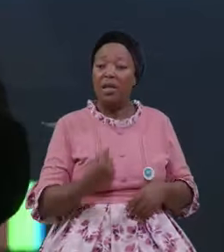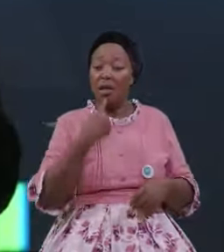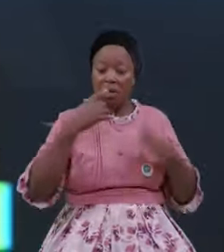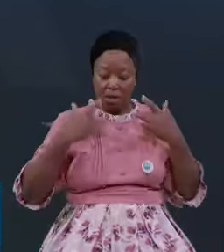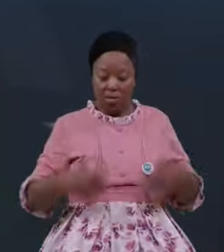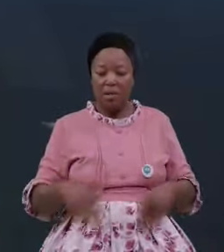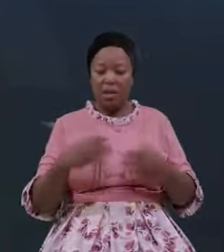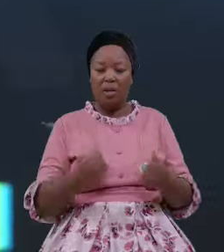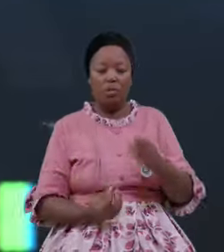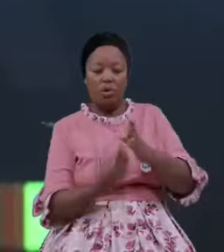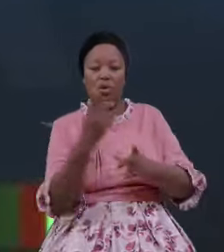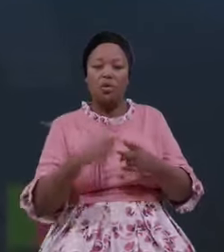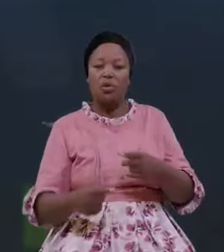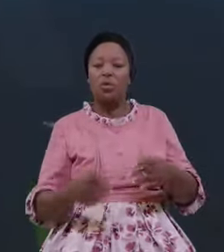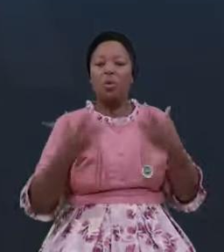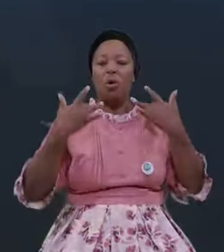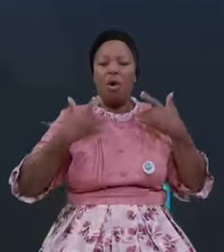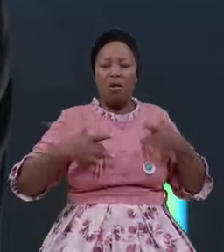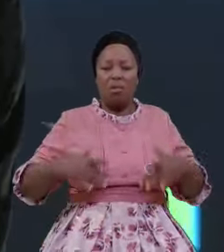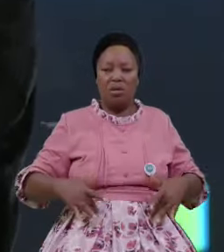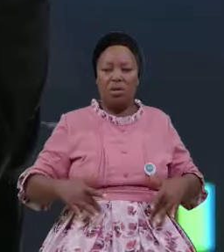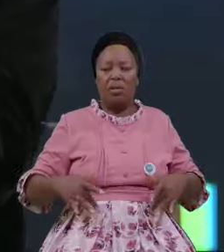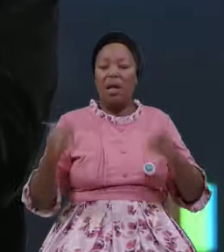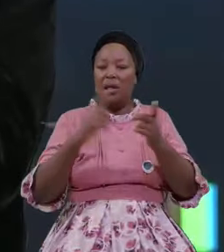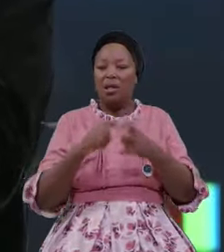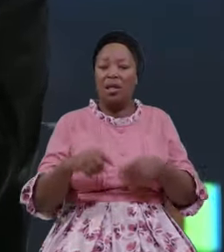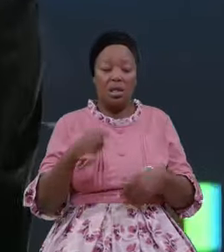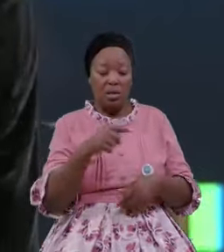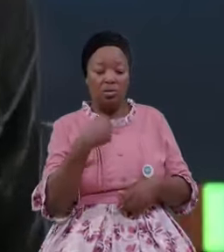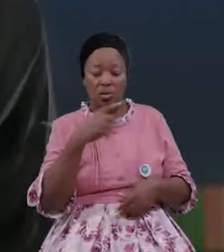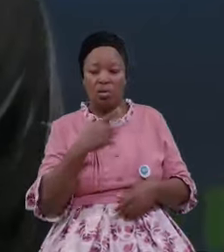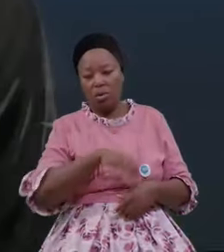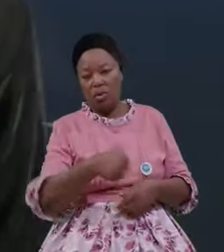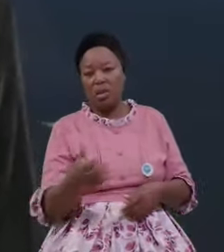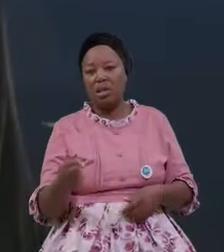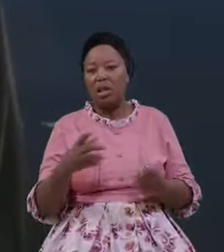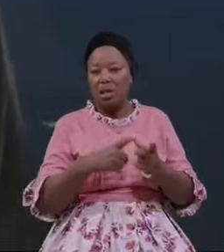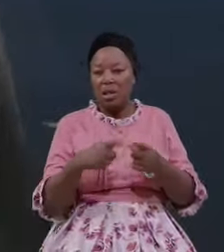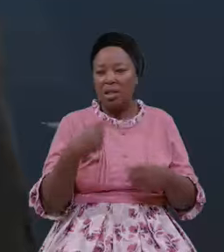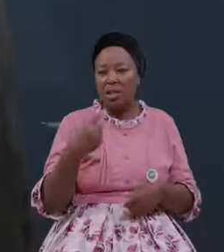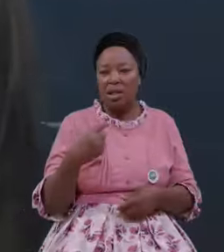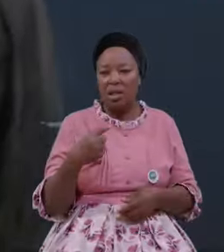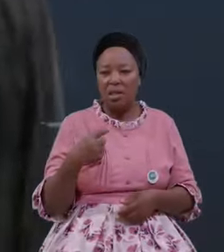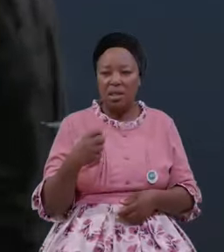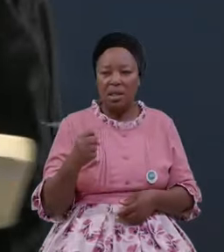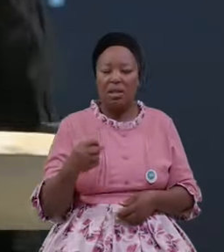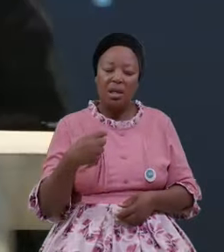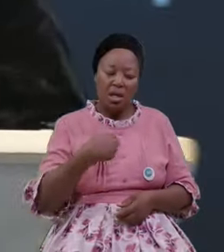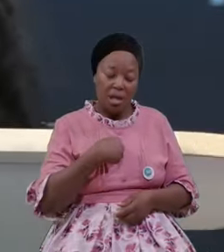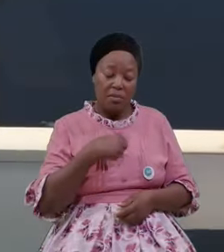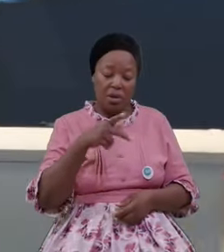discouragement. And then he told the others, he says, I go a